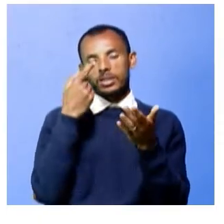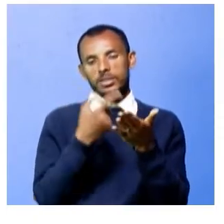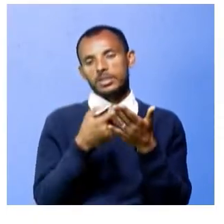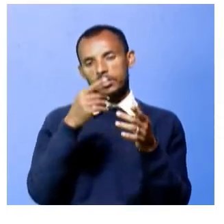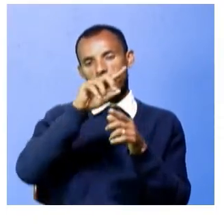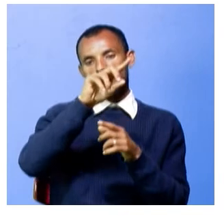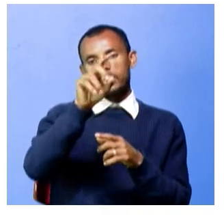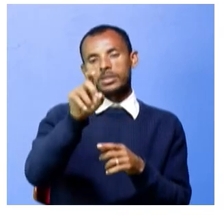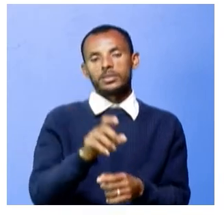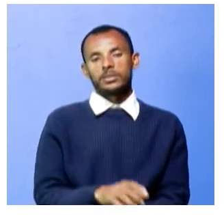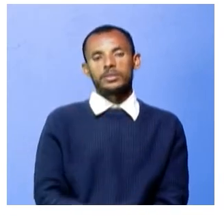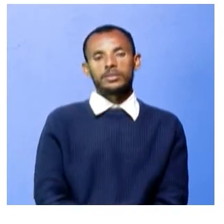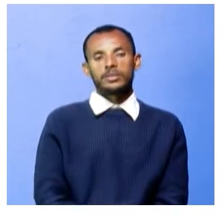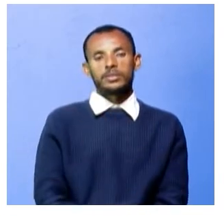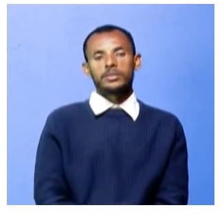one,